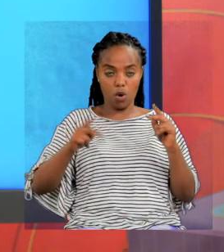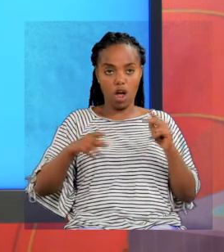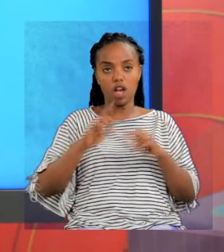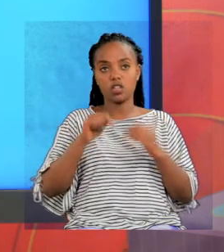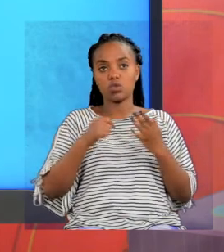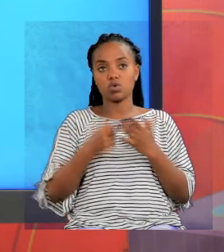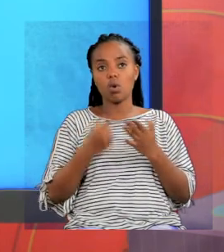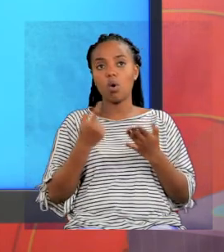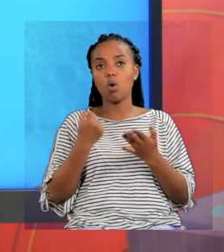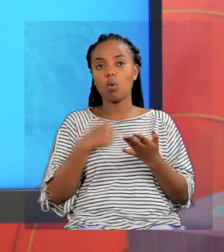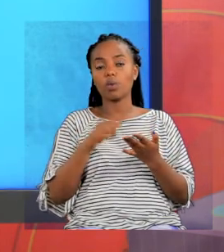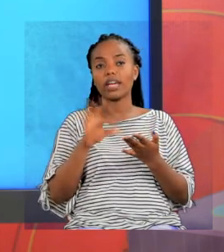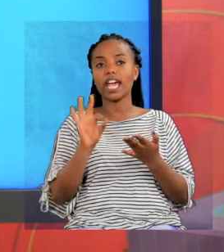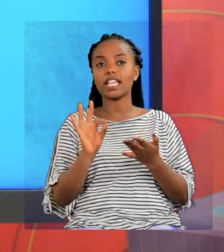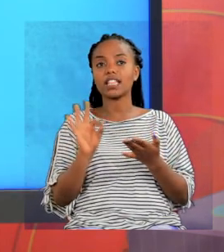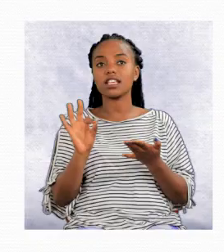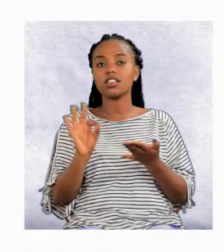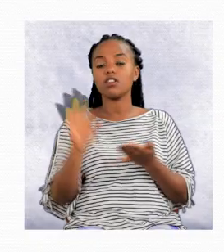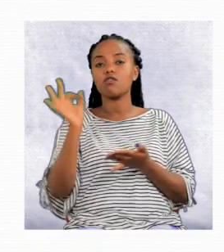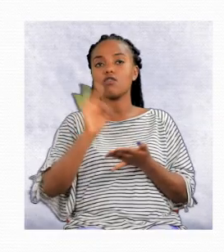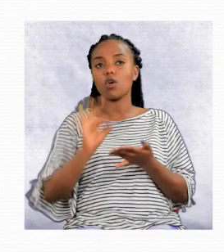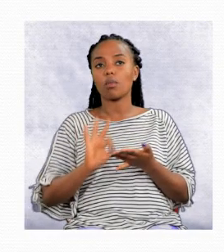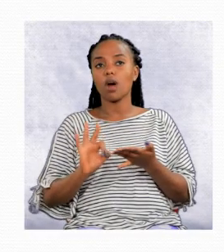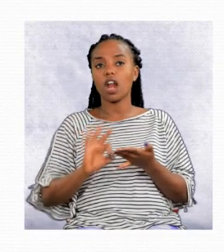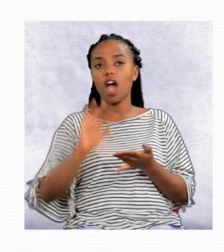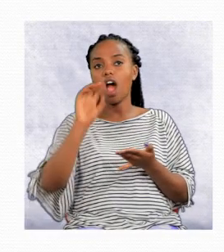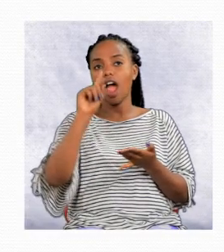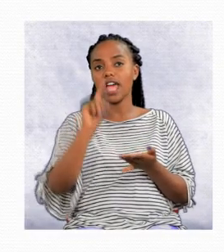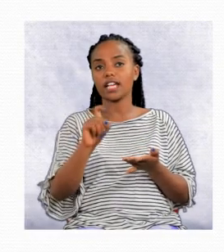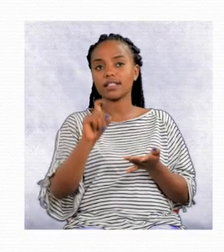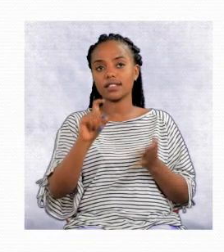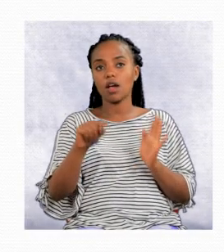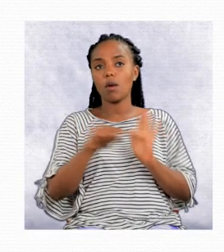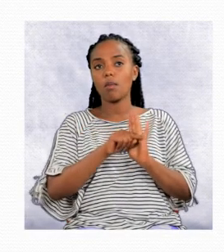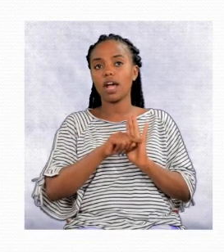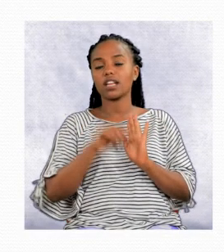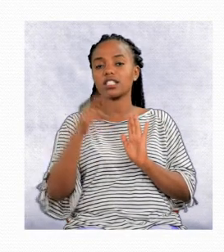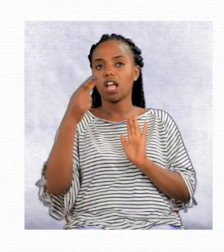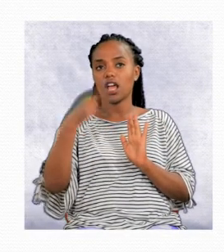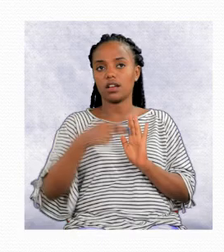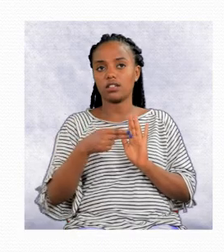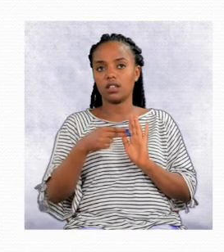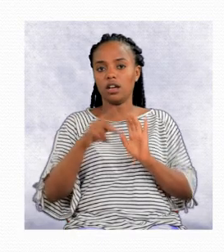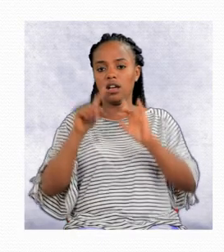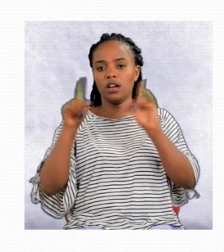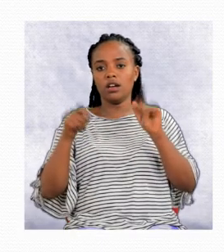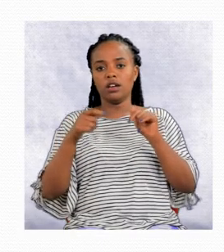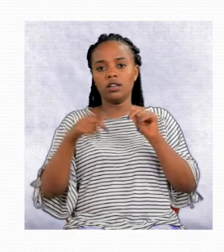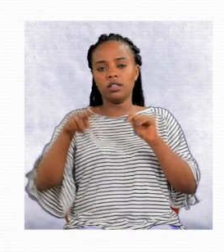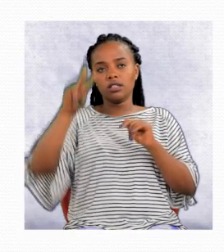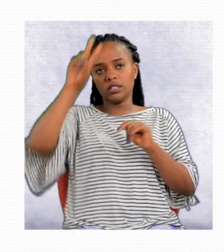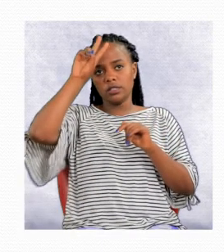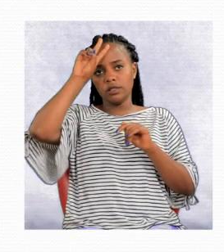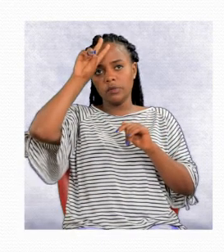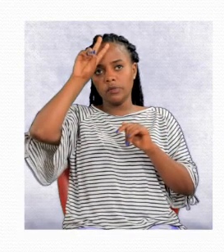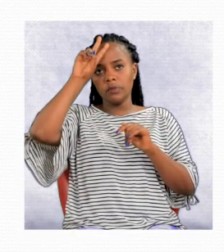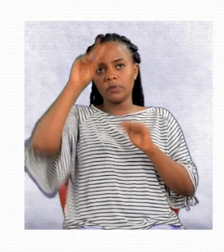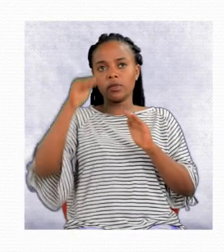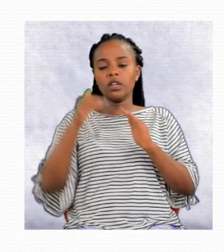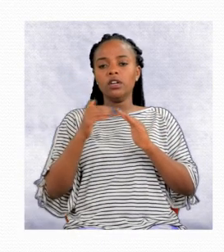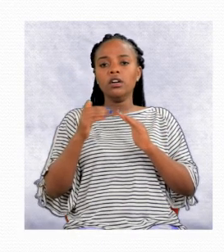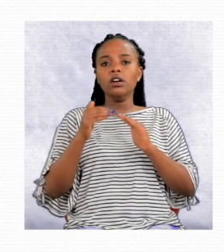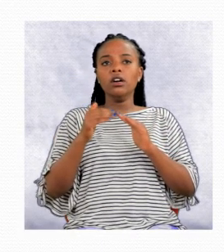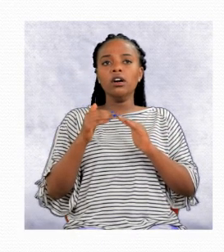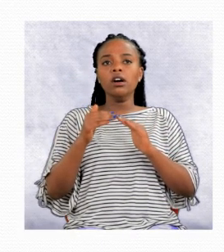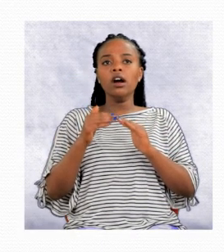you have this form. The formula, it is x minus h the whole squared is equal